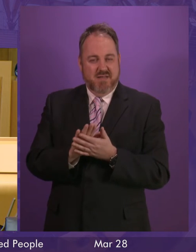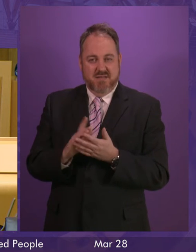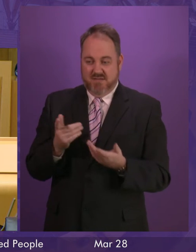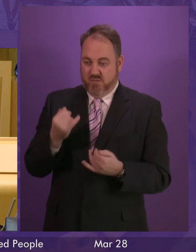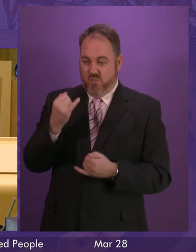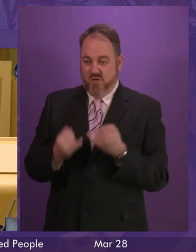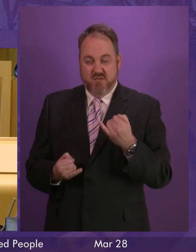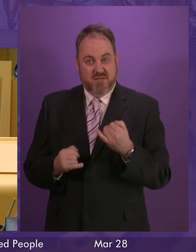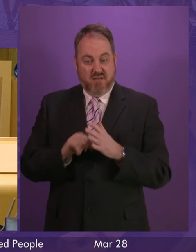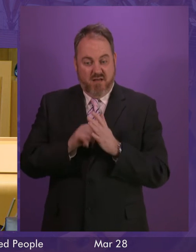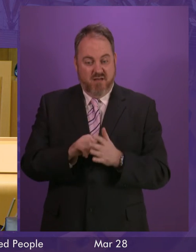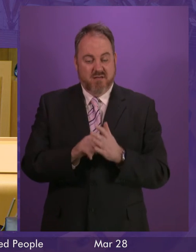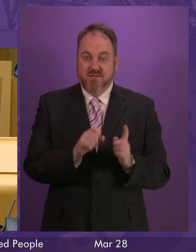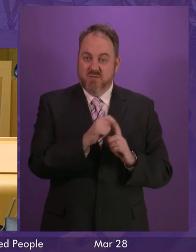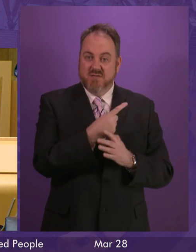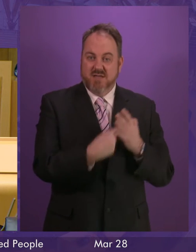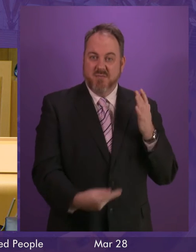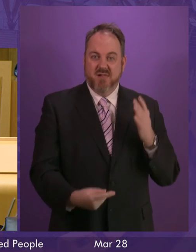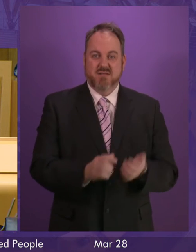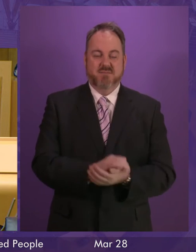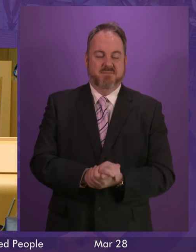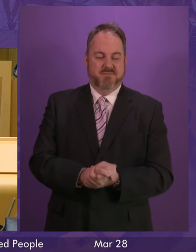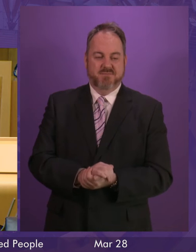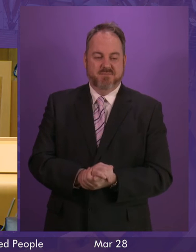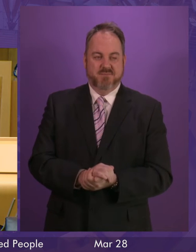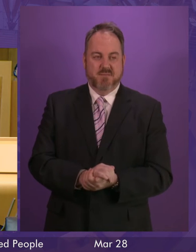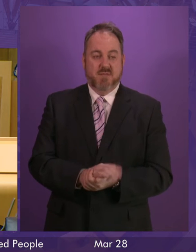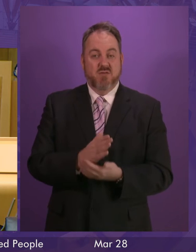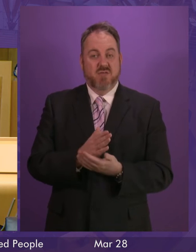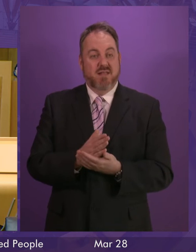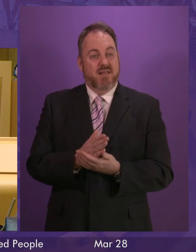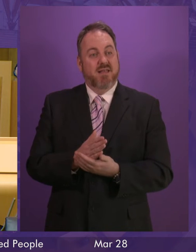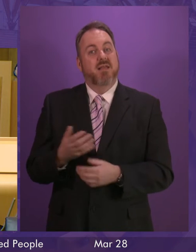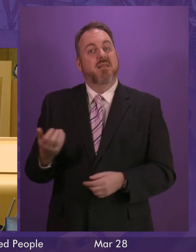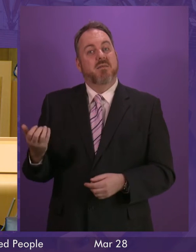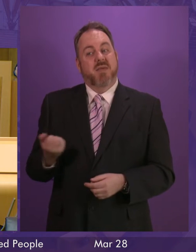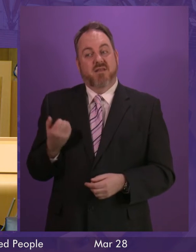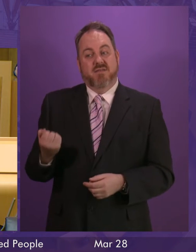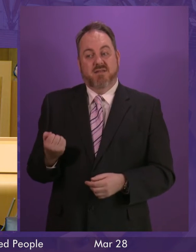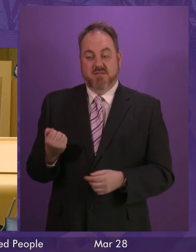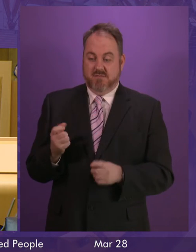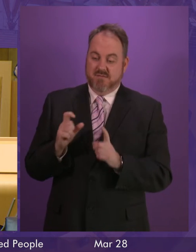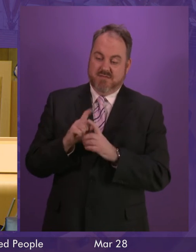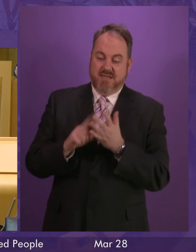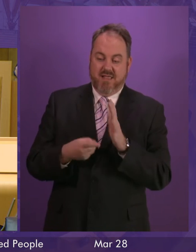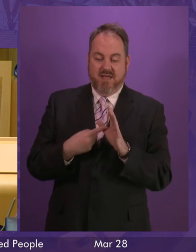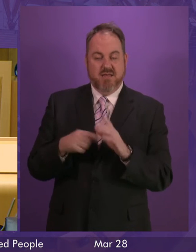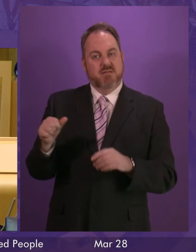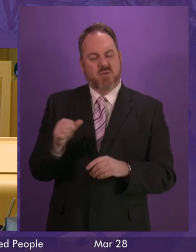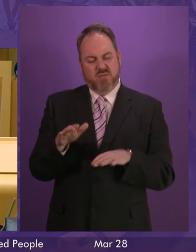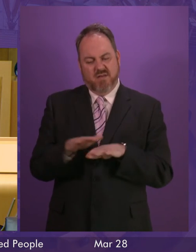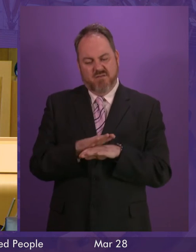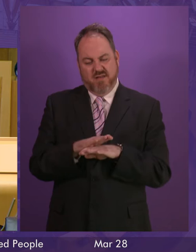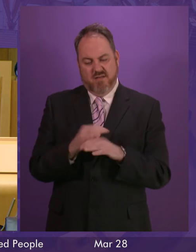3% from the lowest recorded figure in 2009. Benefits like the disability living allowance, whilst they are meant to meet these additional